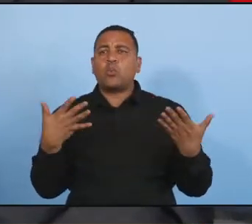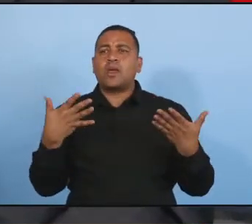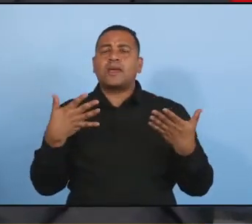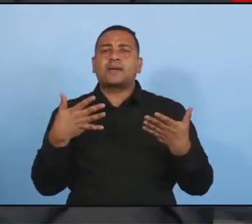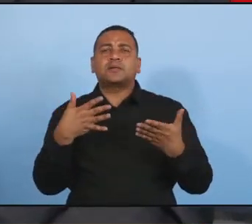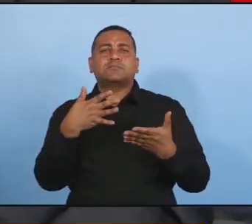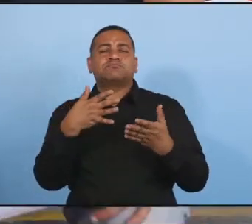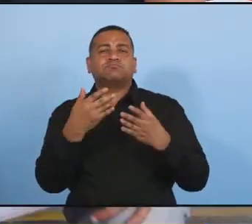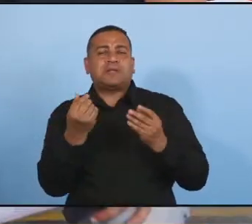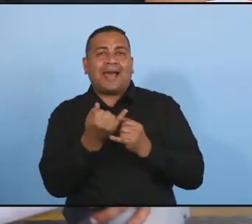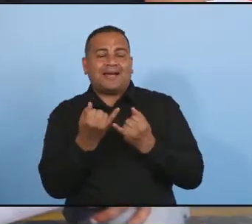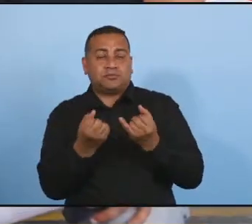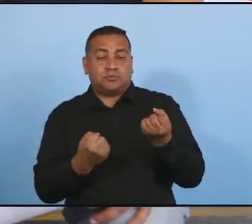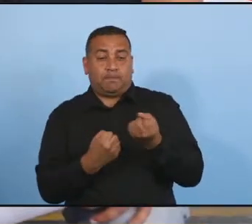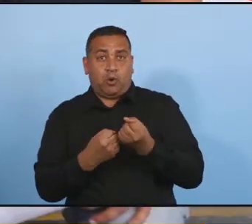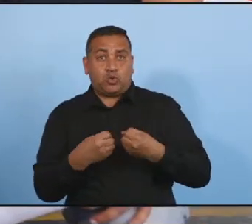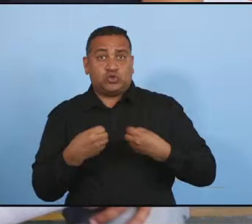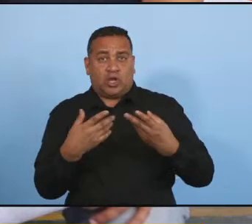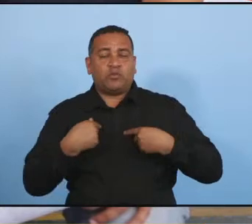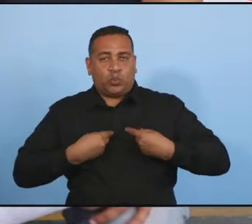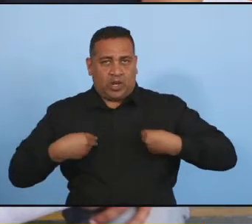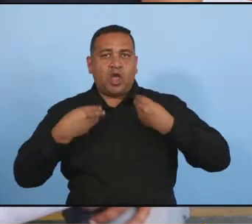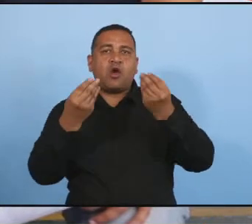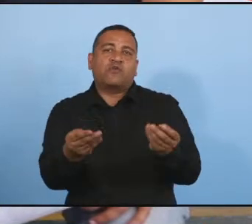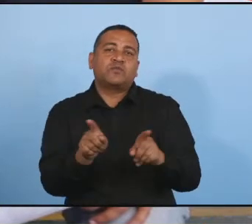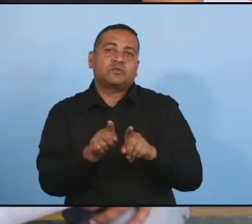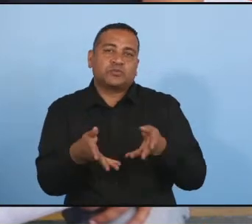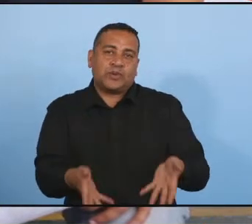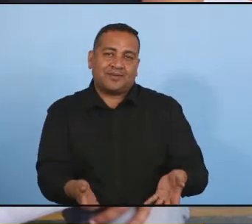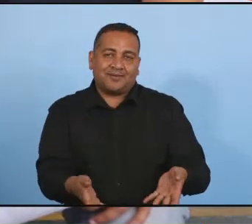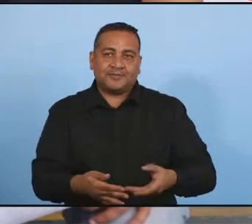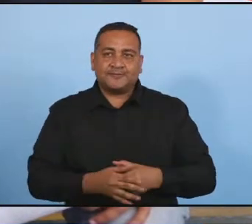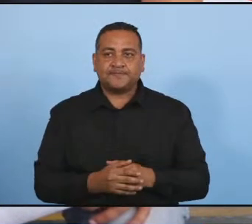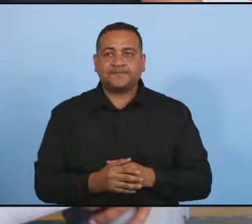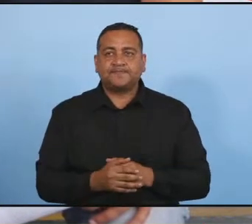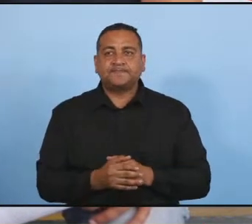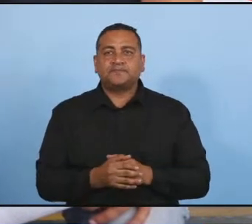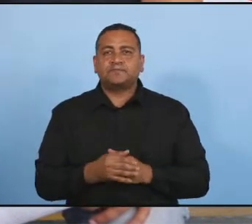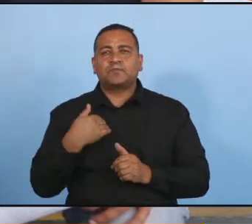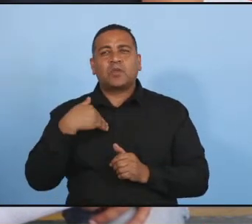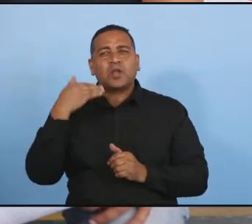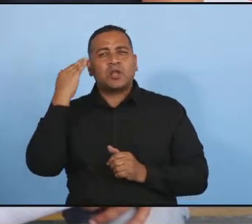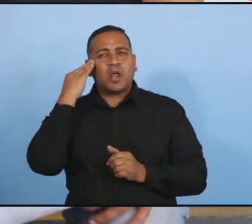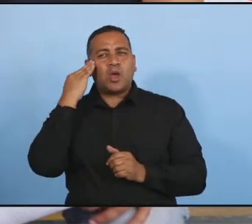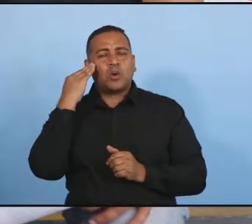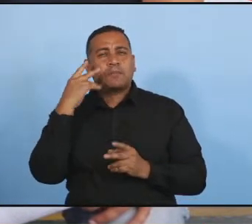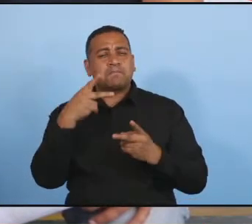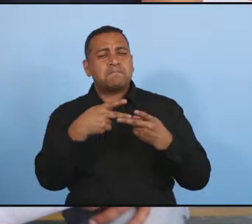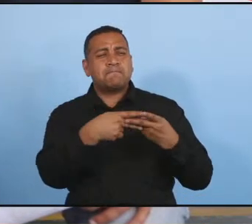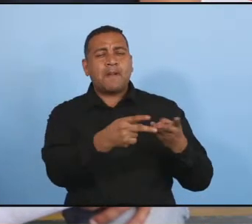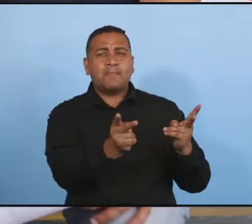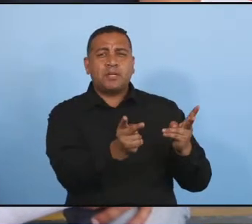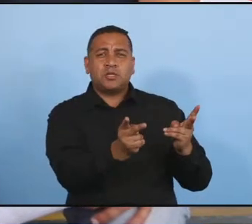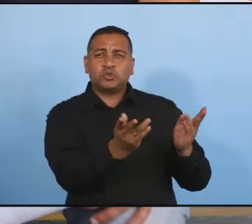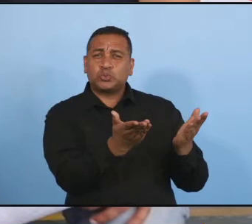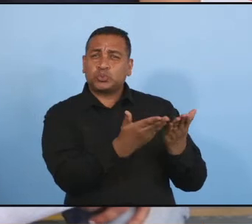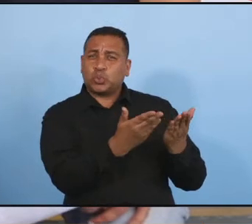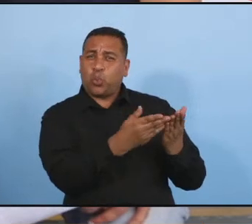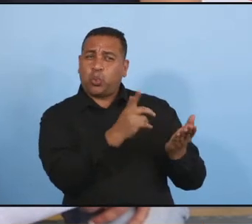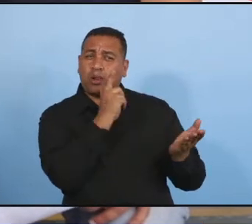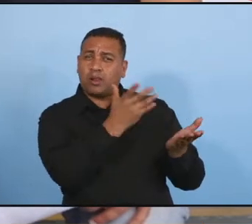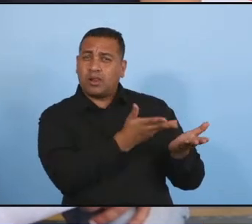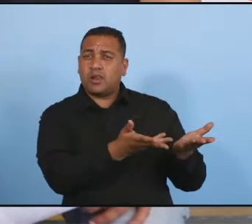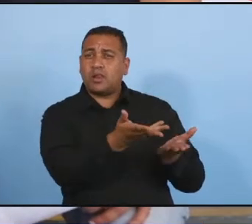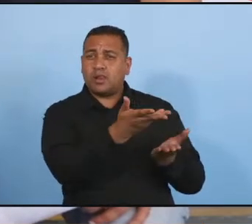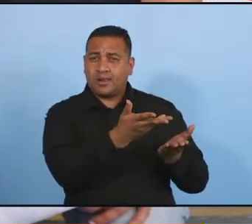So we know that our general and public schooling system often doesn't give